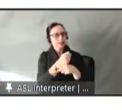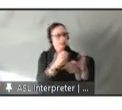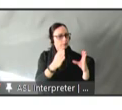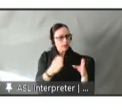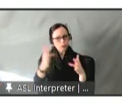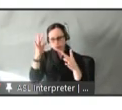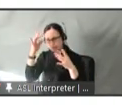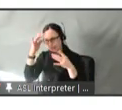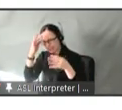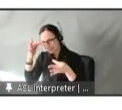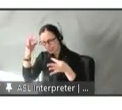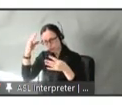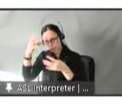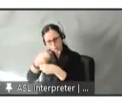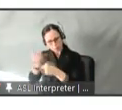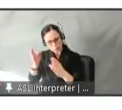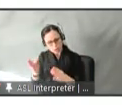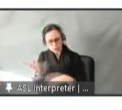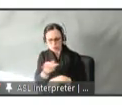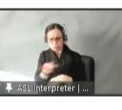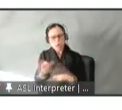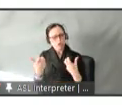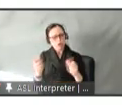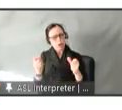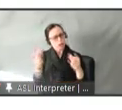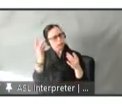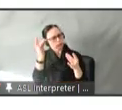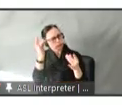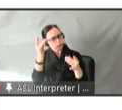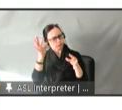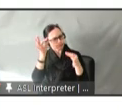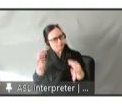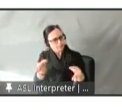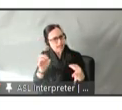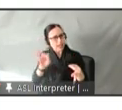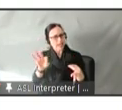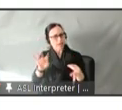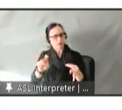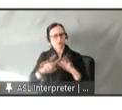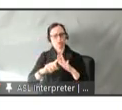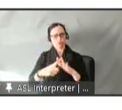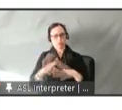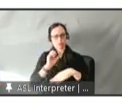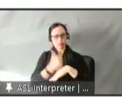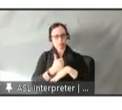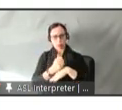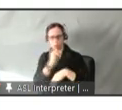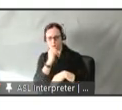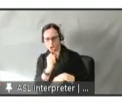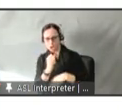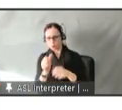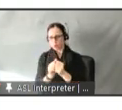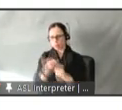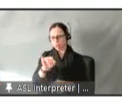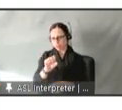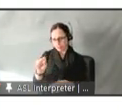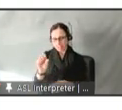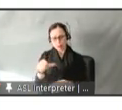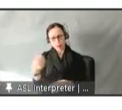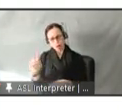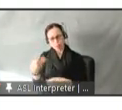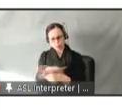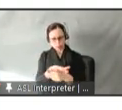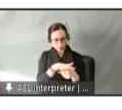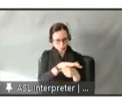that are trying to best understand whether or not they should implement something like this, either with their IIS or in other